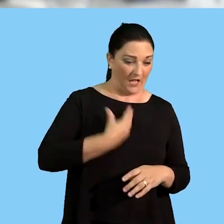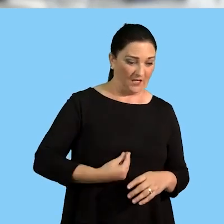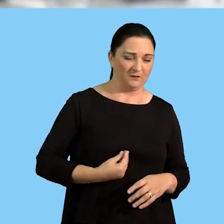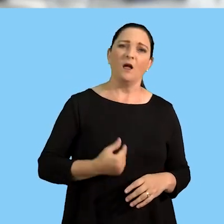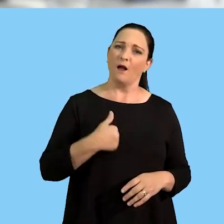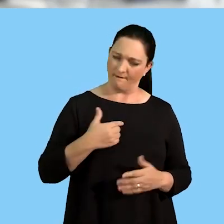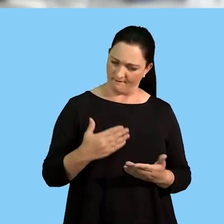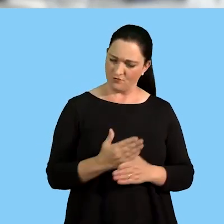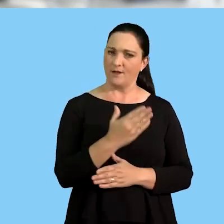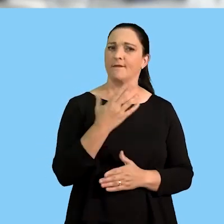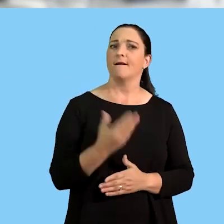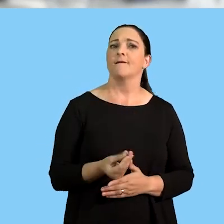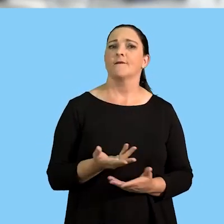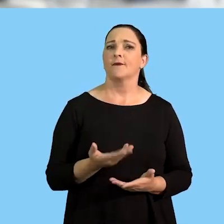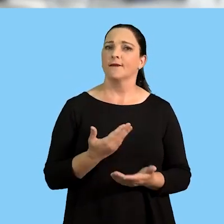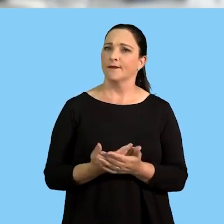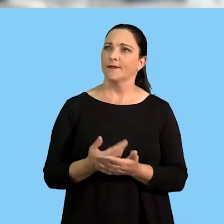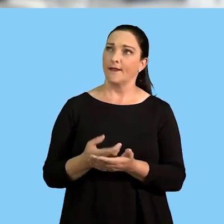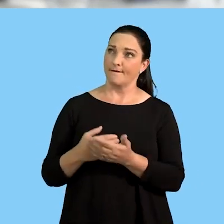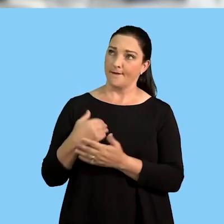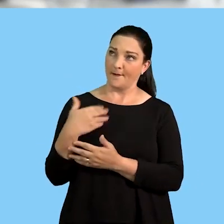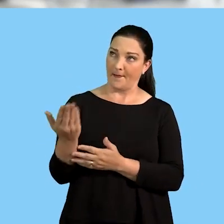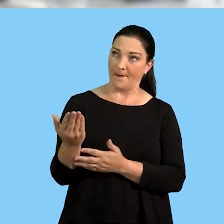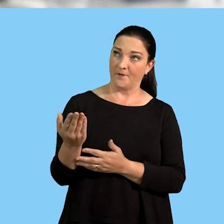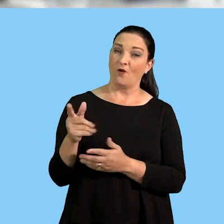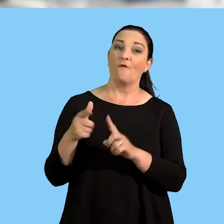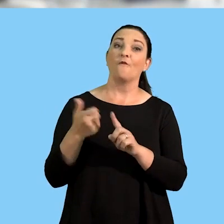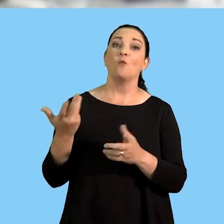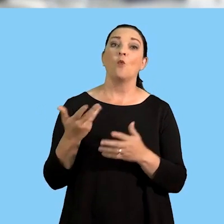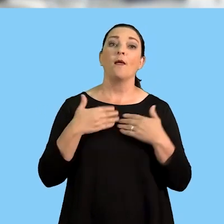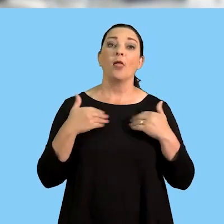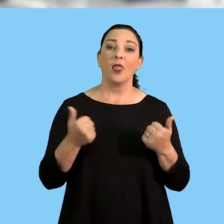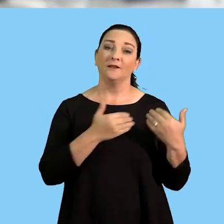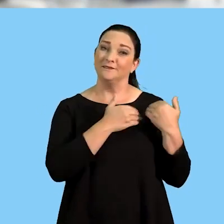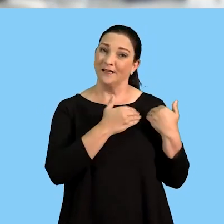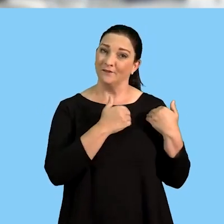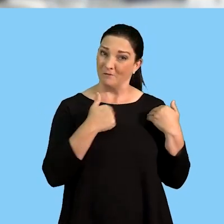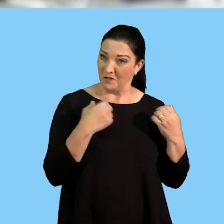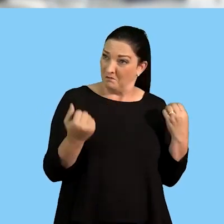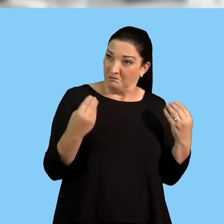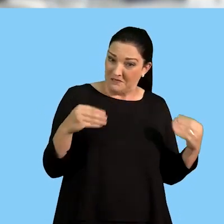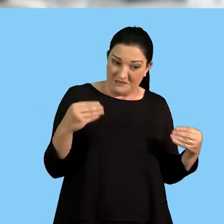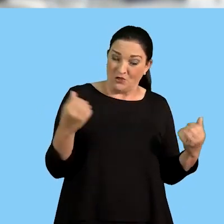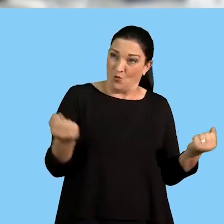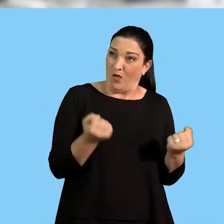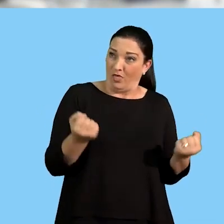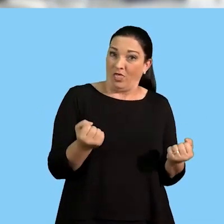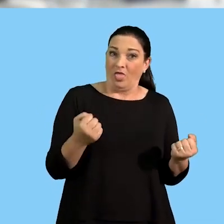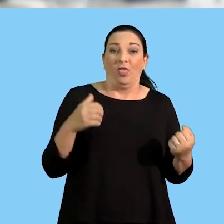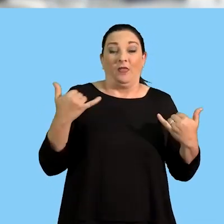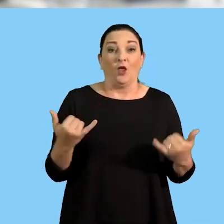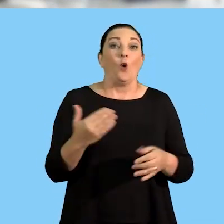am working, I have a right to then go and claim in the Health and Safety Act because I was injured while